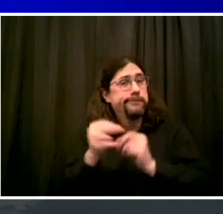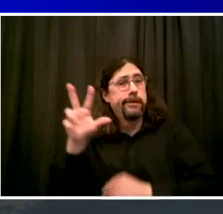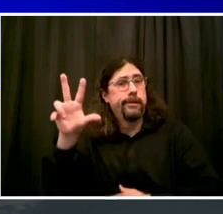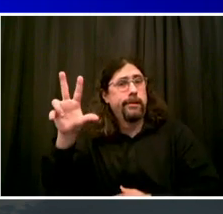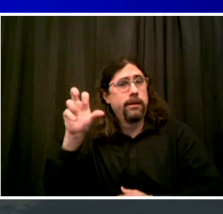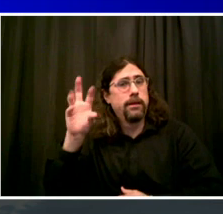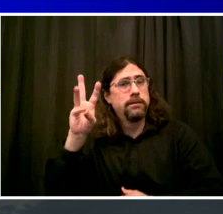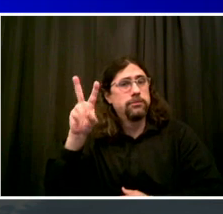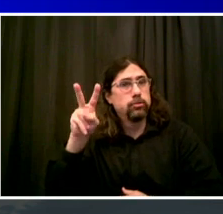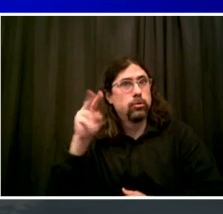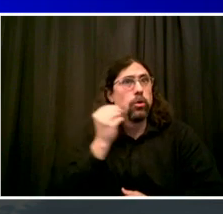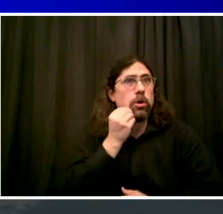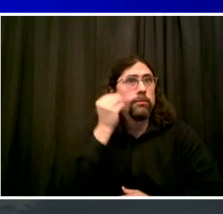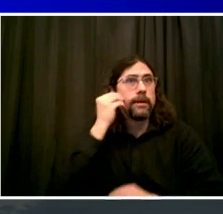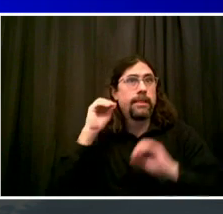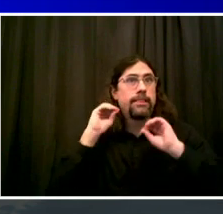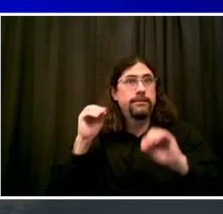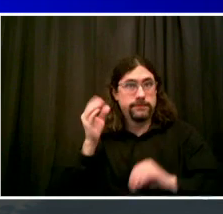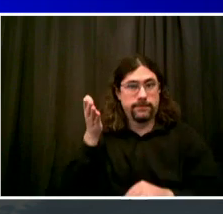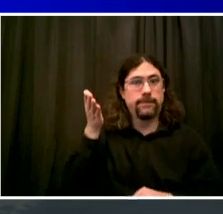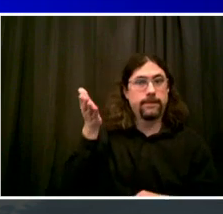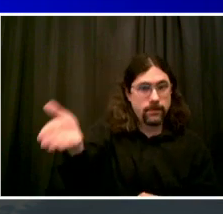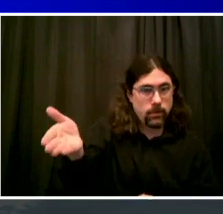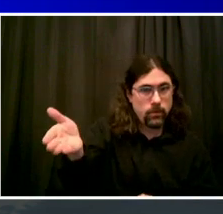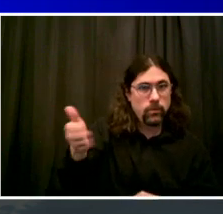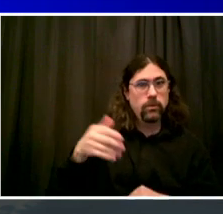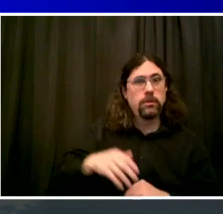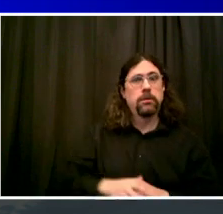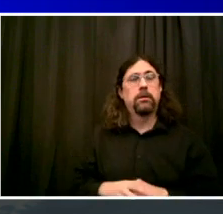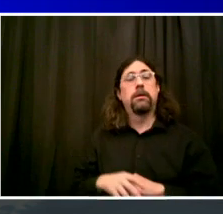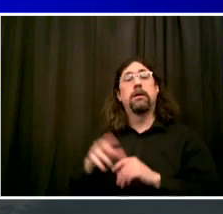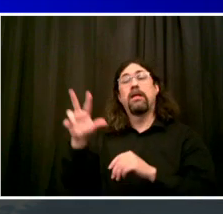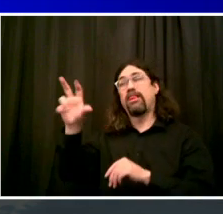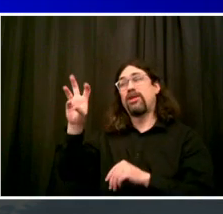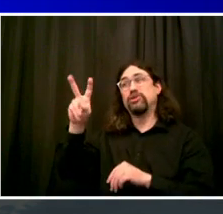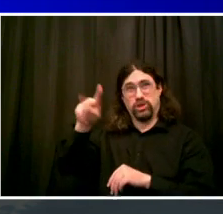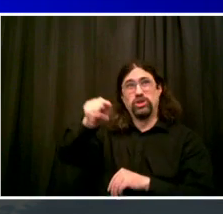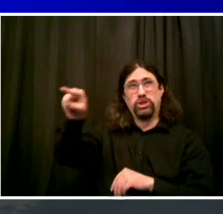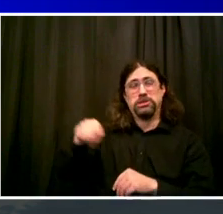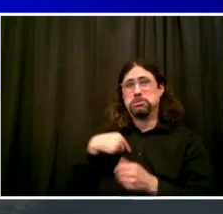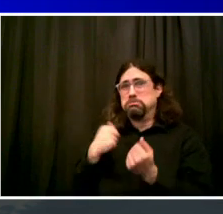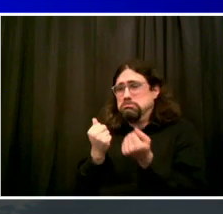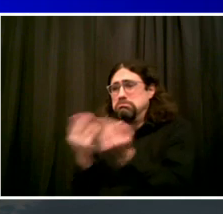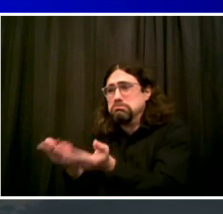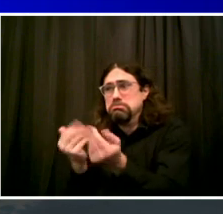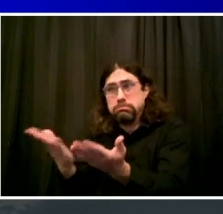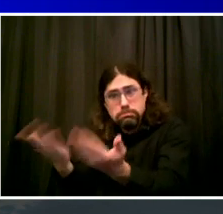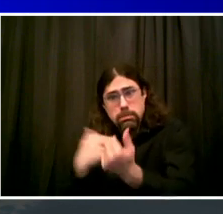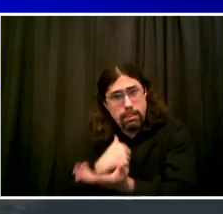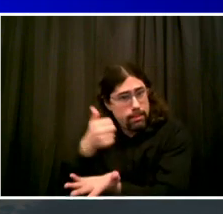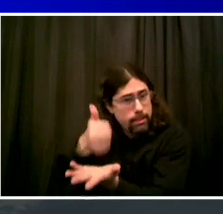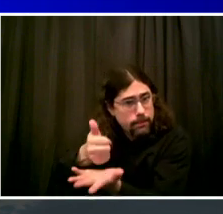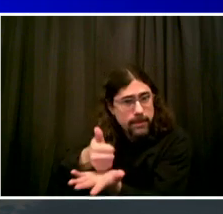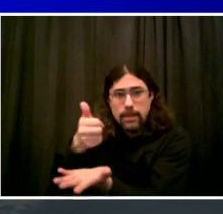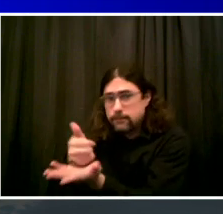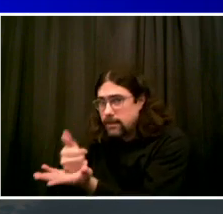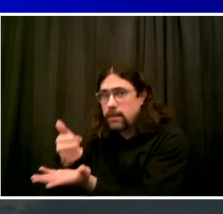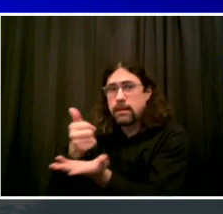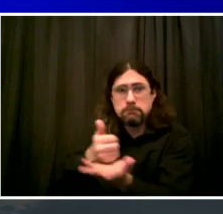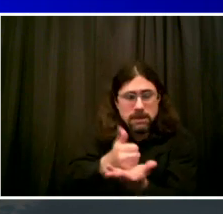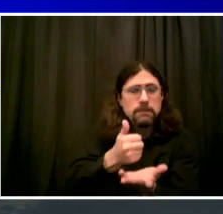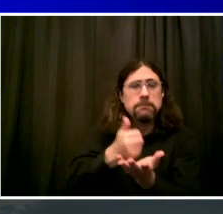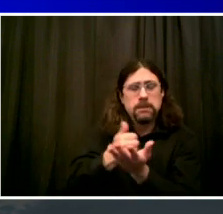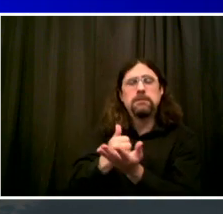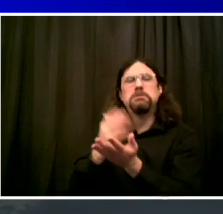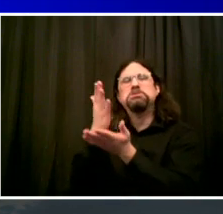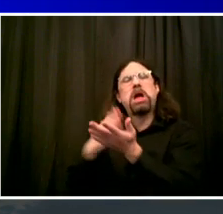homeless. 362 engaged, 211 accepted help. 178 went to shelter, 33